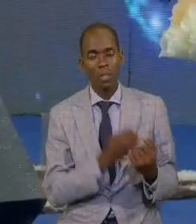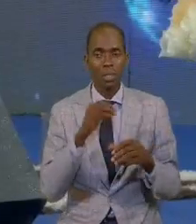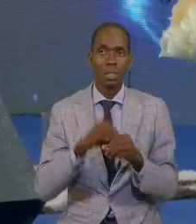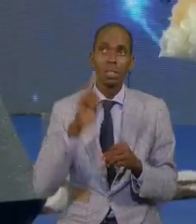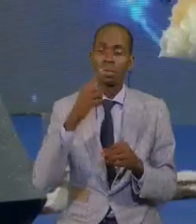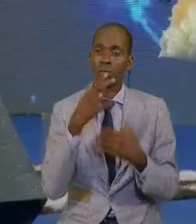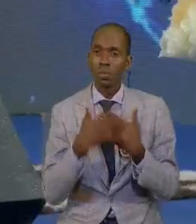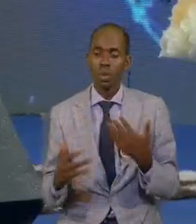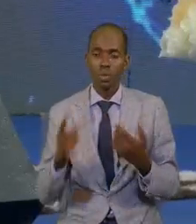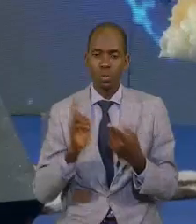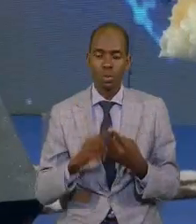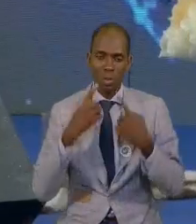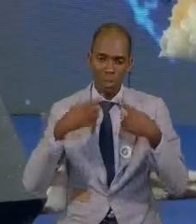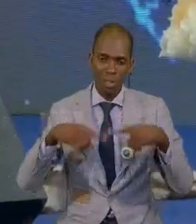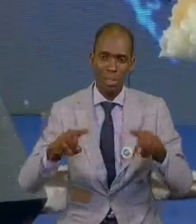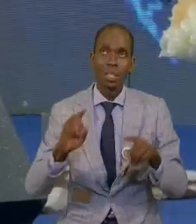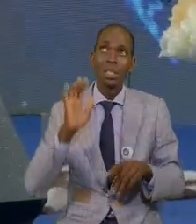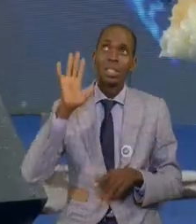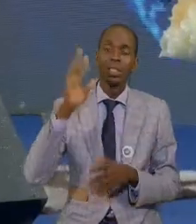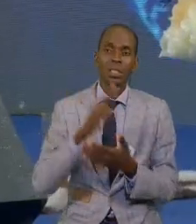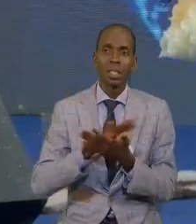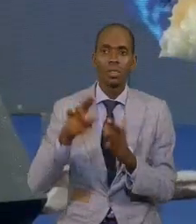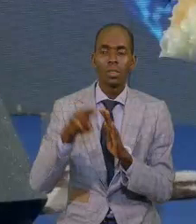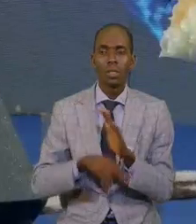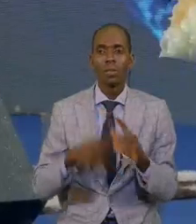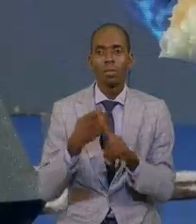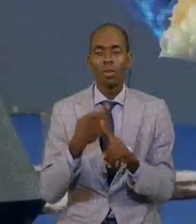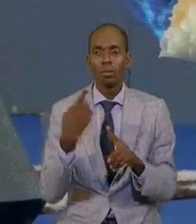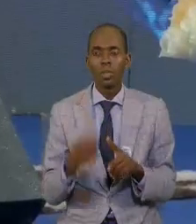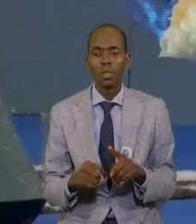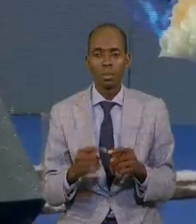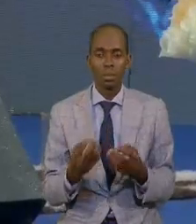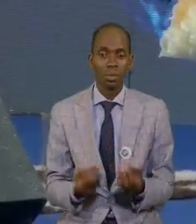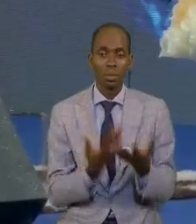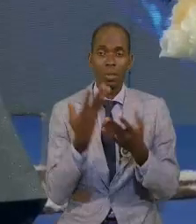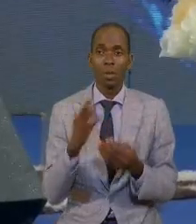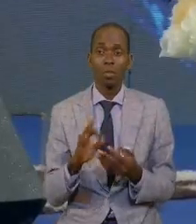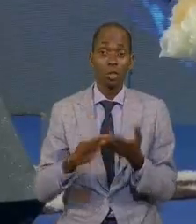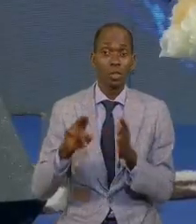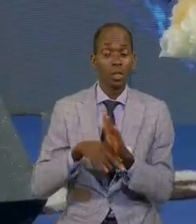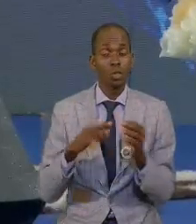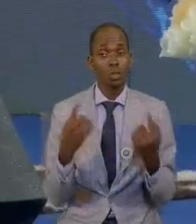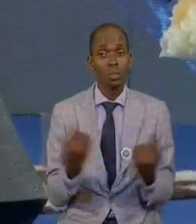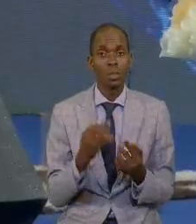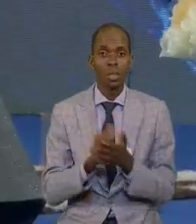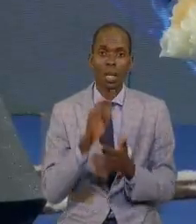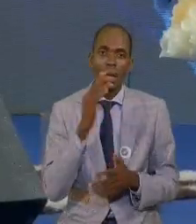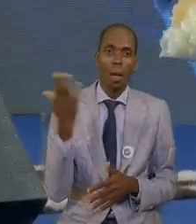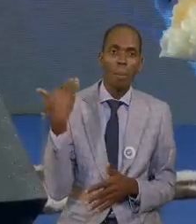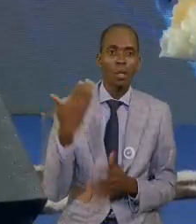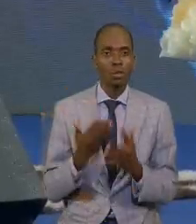his righteousness for the remission of sins that are past through the forbearance of God.